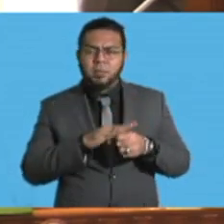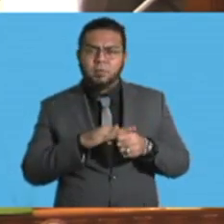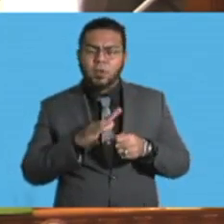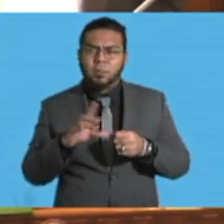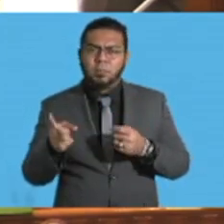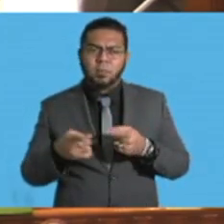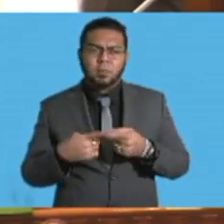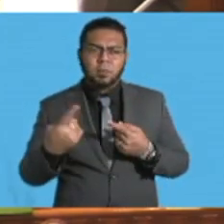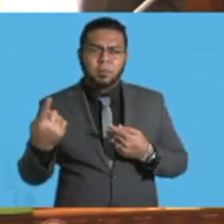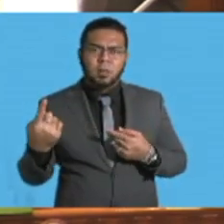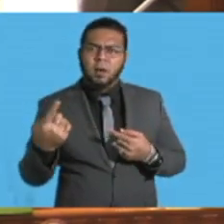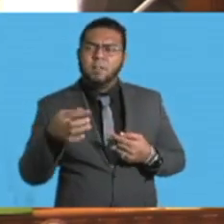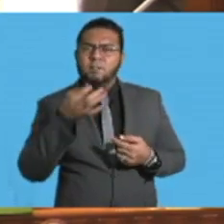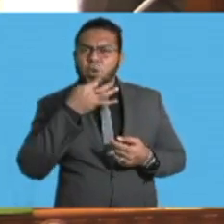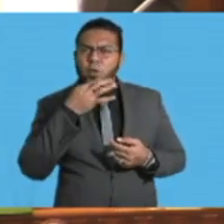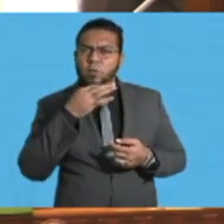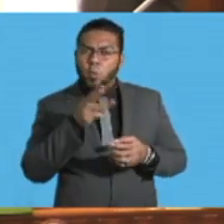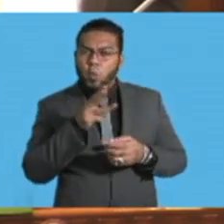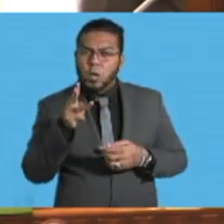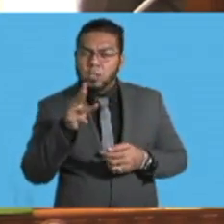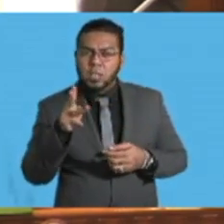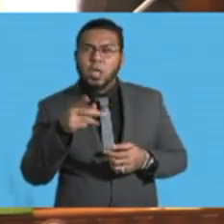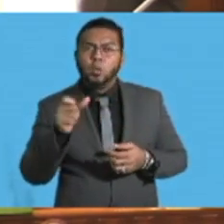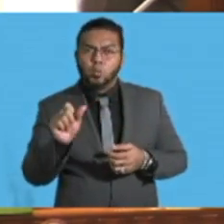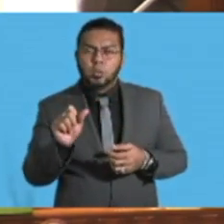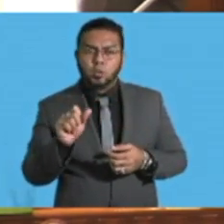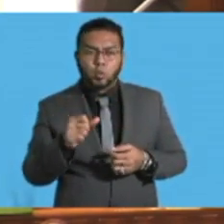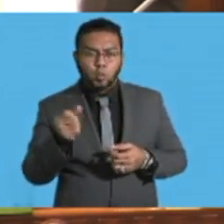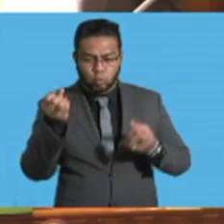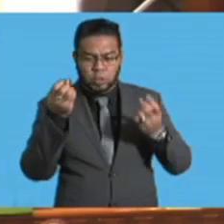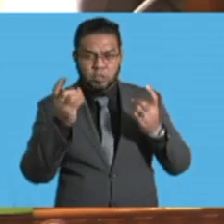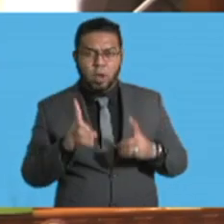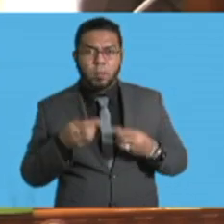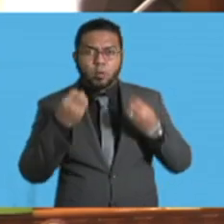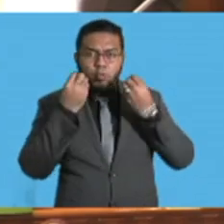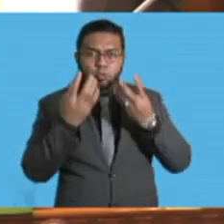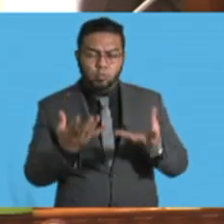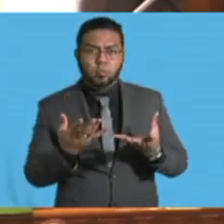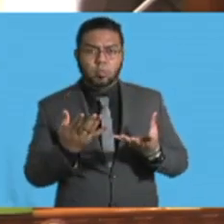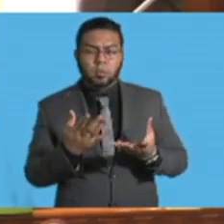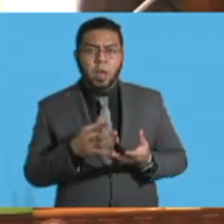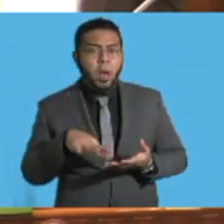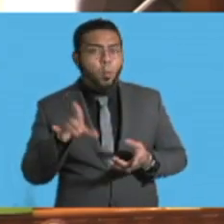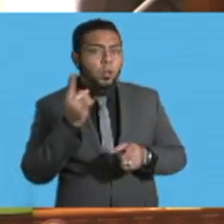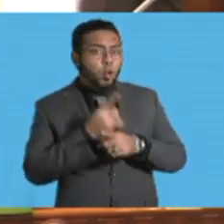of the words they have used to describe over the years in regards to the